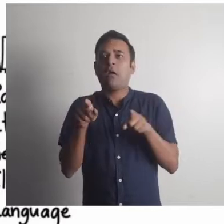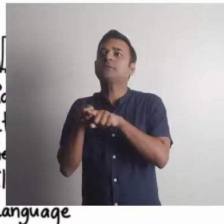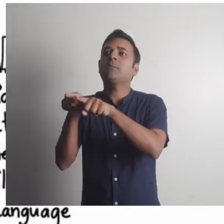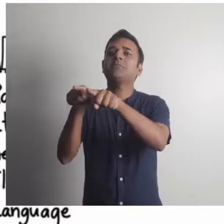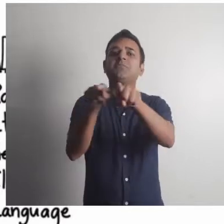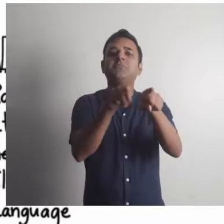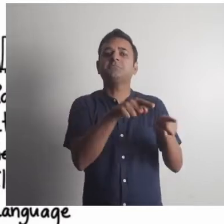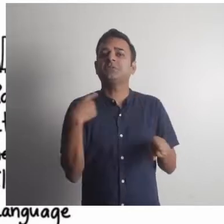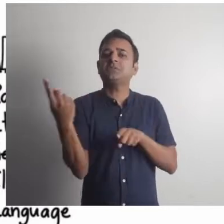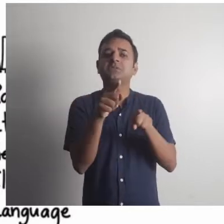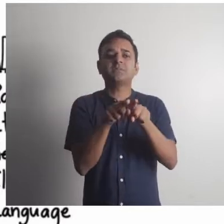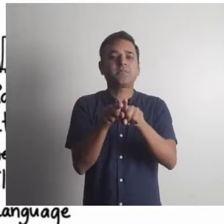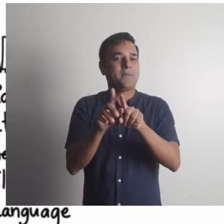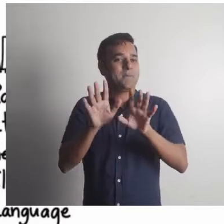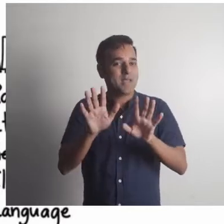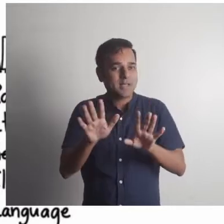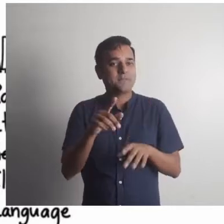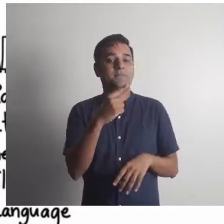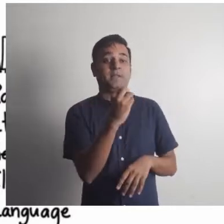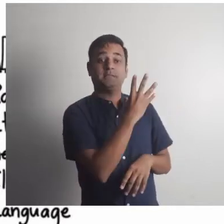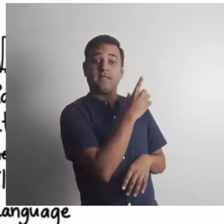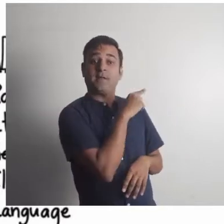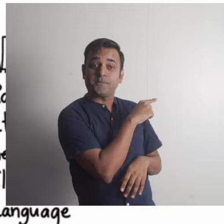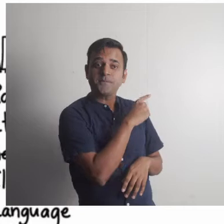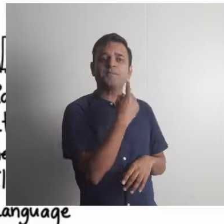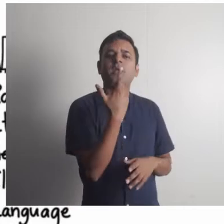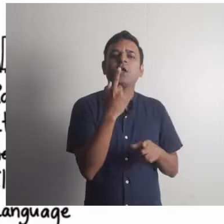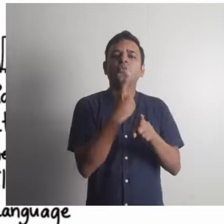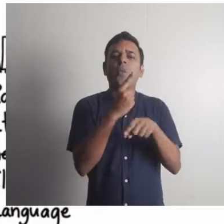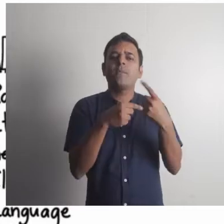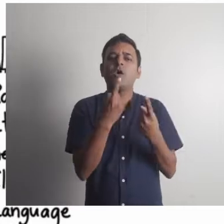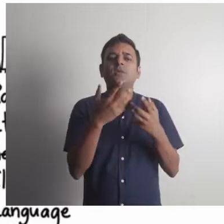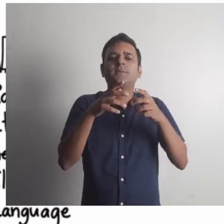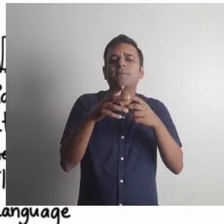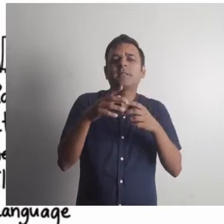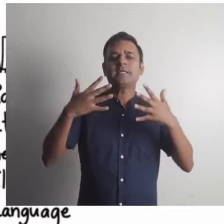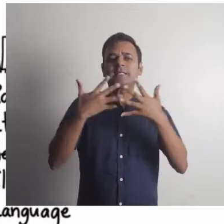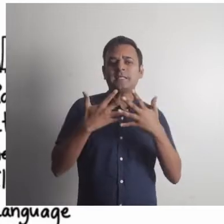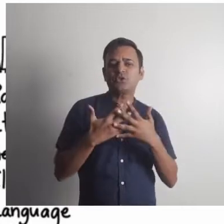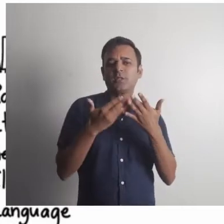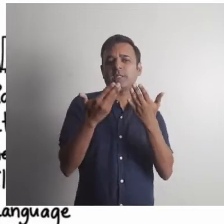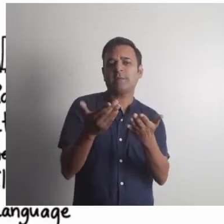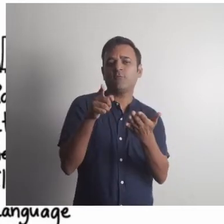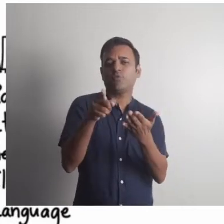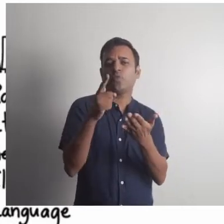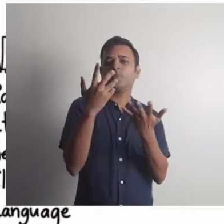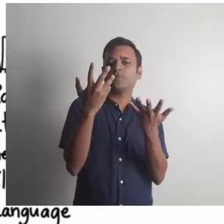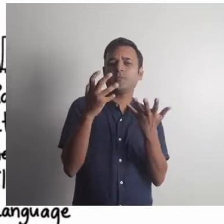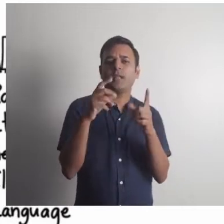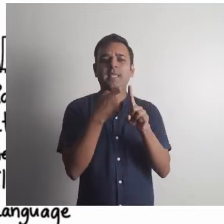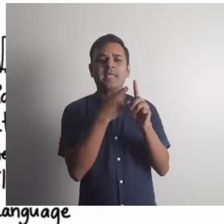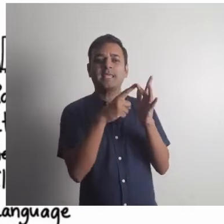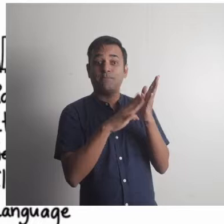top line from Kimberly Crenshaw that says, intersectionality is the lens through which you see power, how it collides,